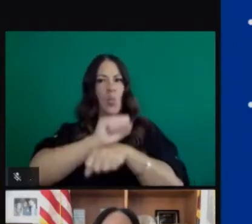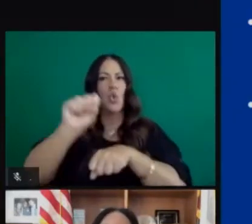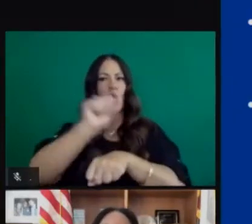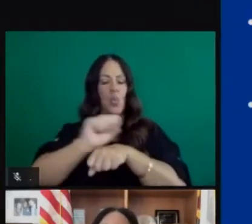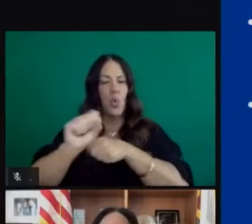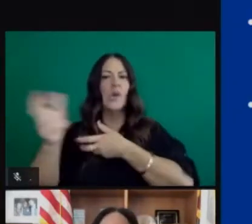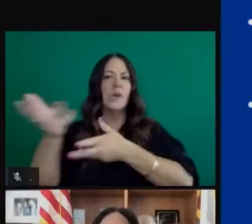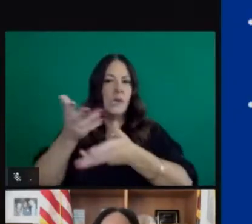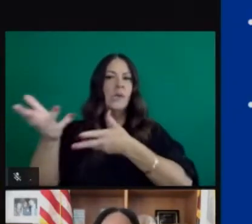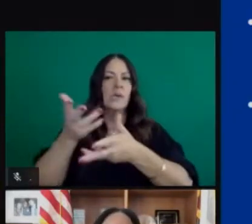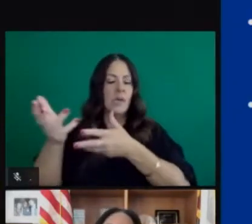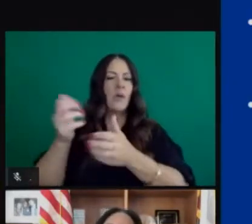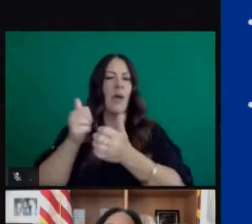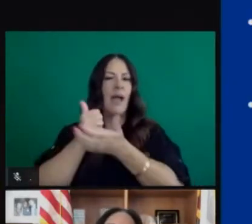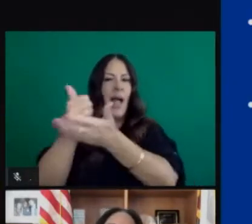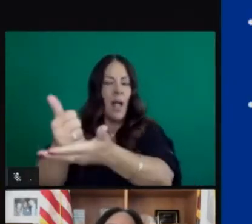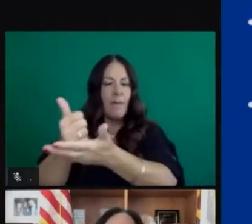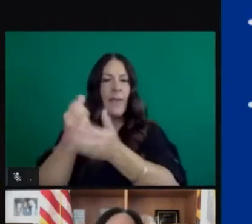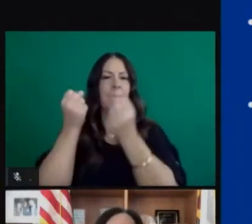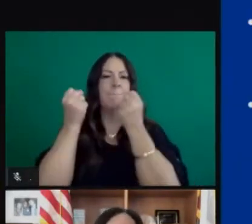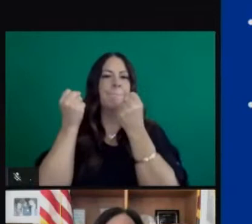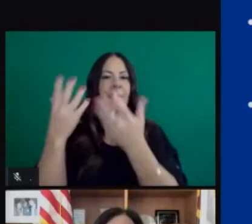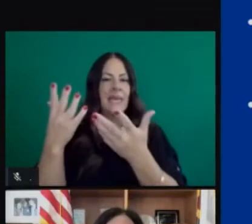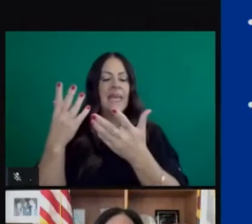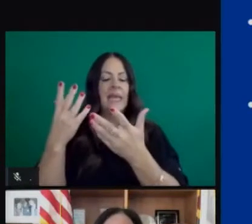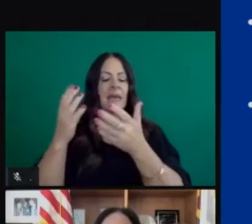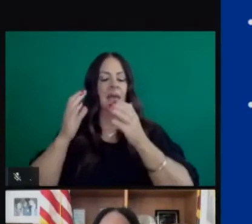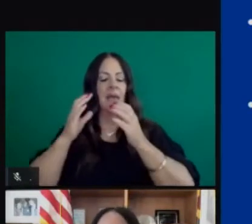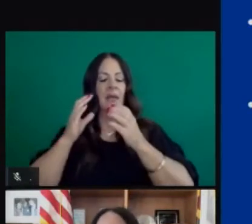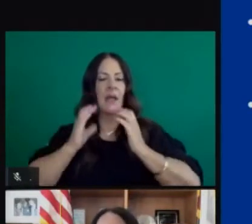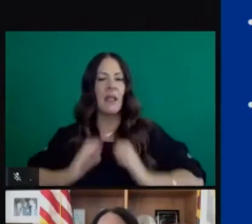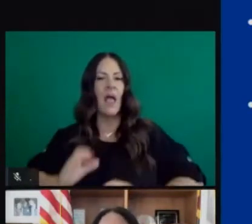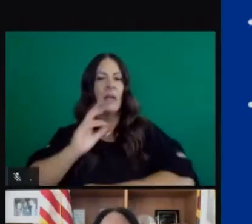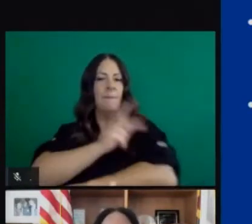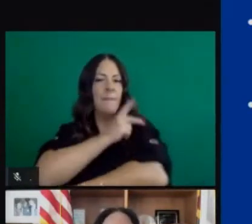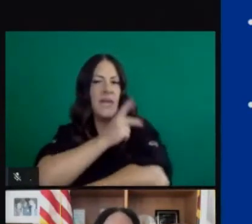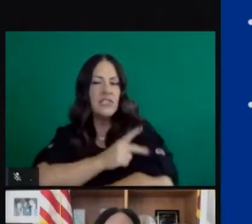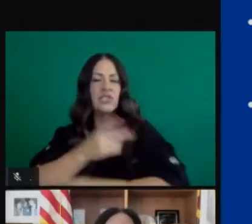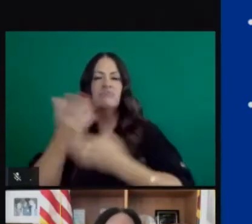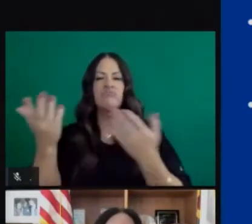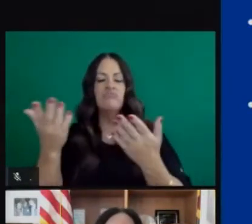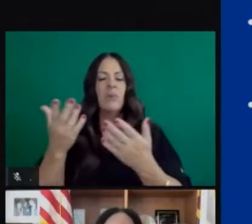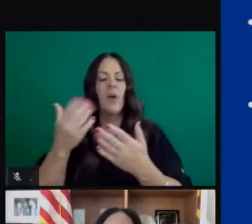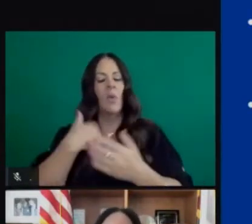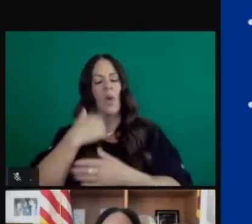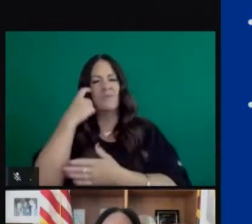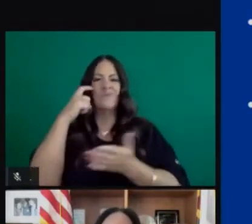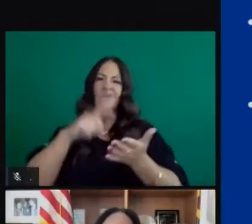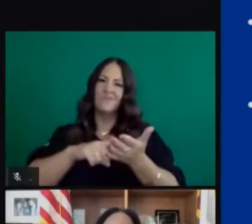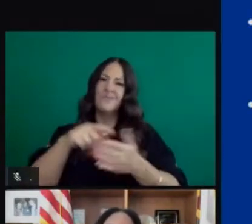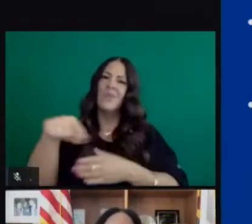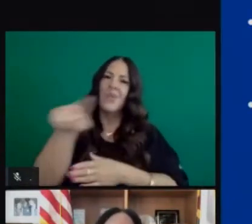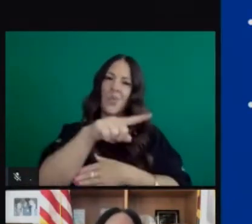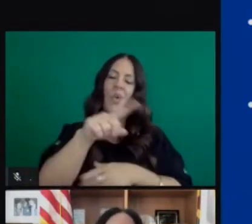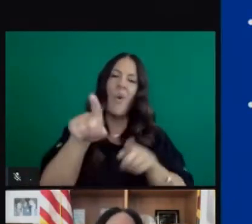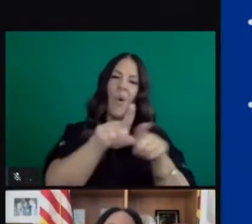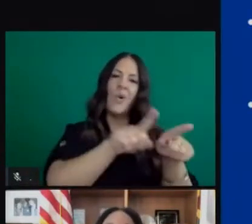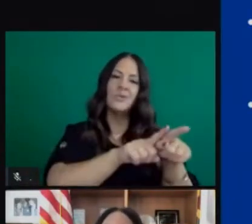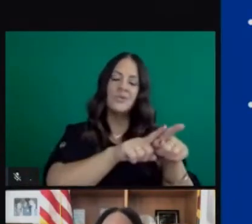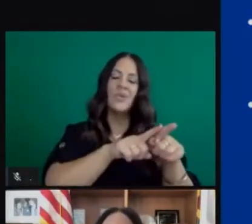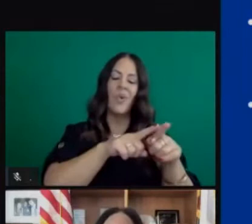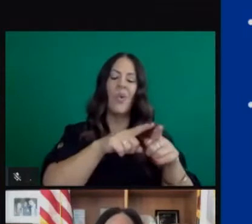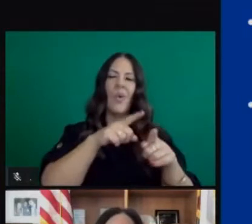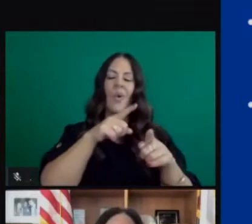lines of addressing not only COVID-19, but we recognize that our healthcare workers are also on the front lines